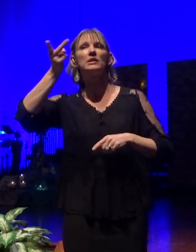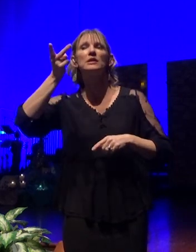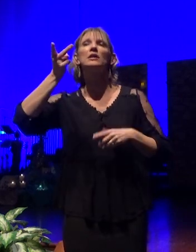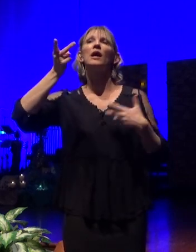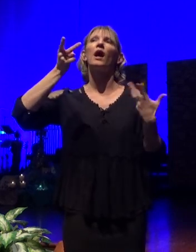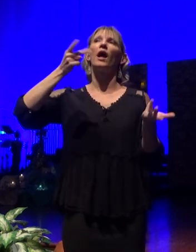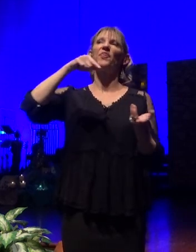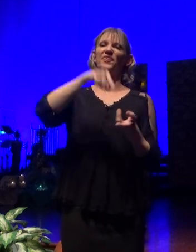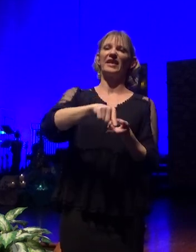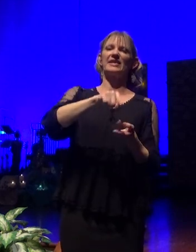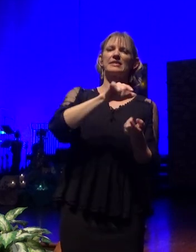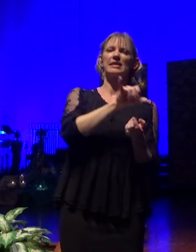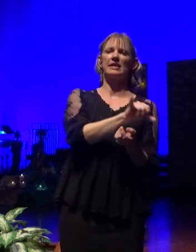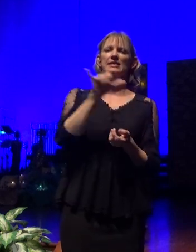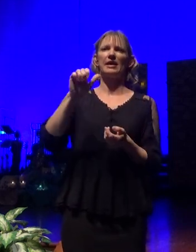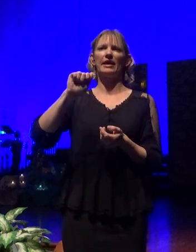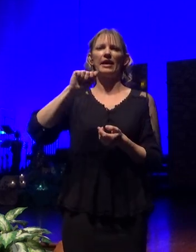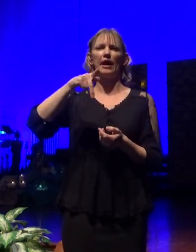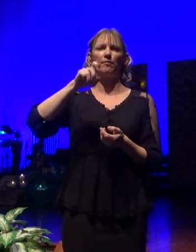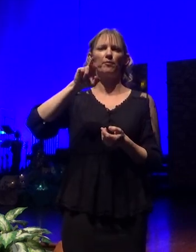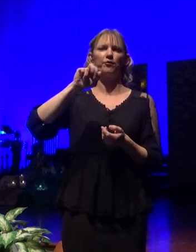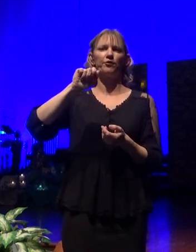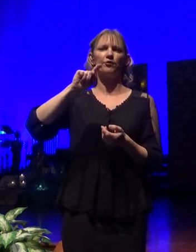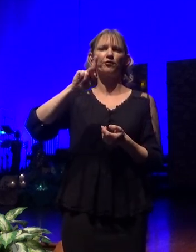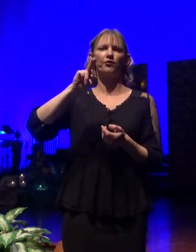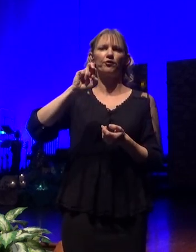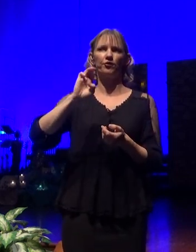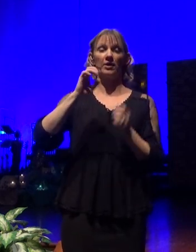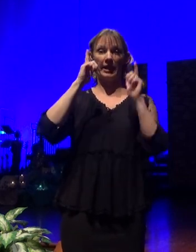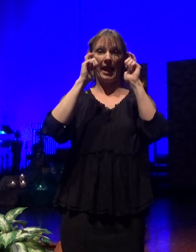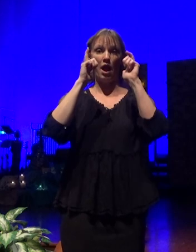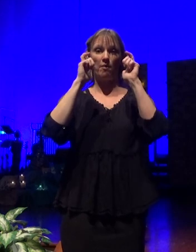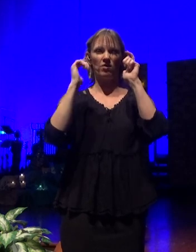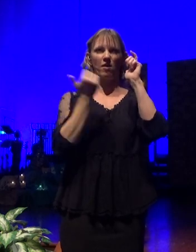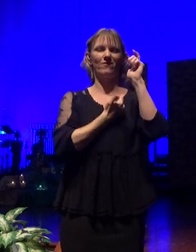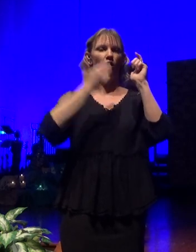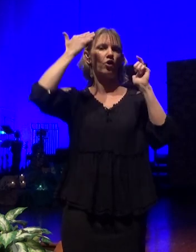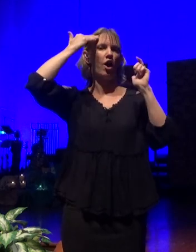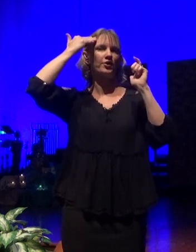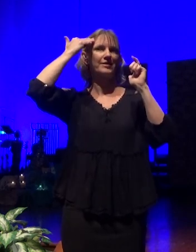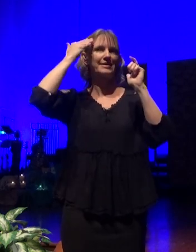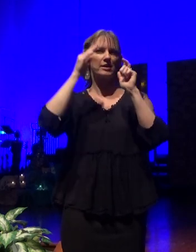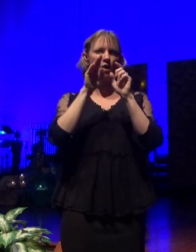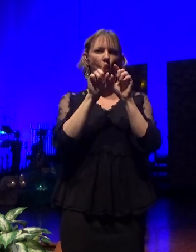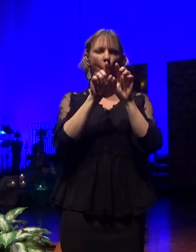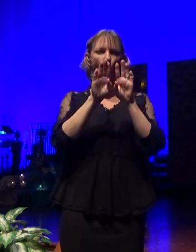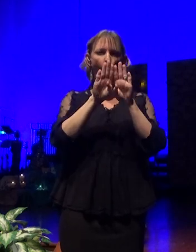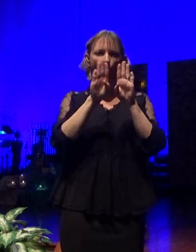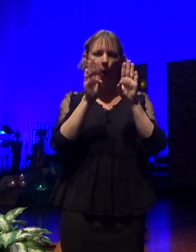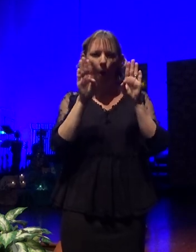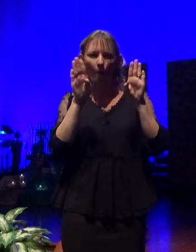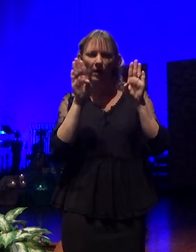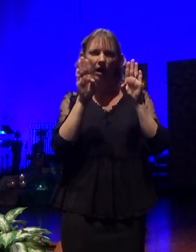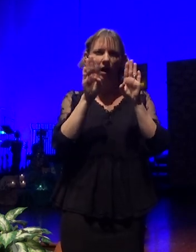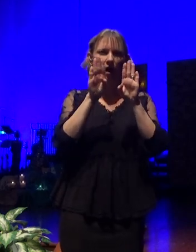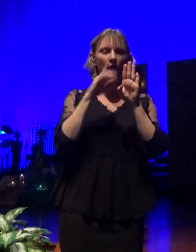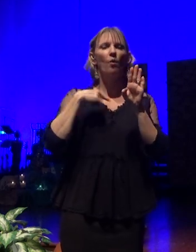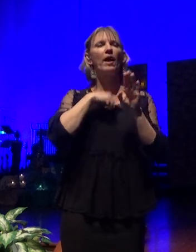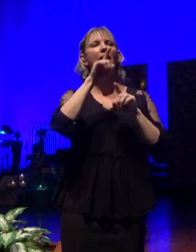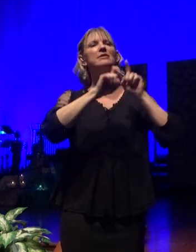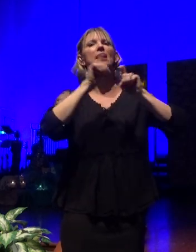an aperture, that we can open the aperture of the camera of our consciousness and gain more light. So we asked some Mile